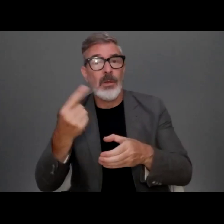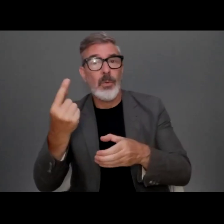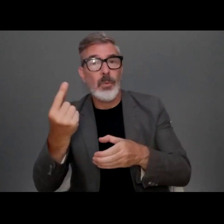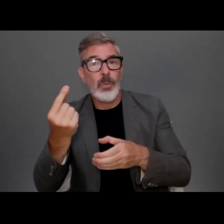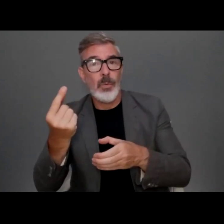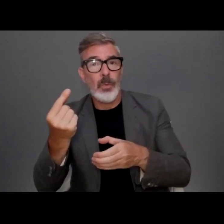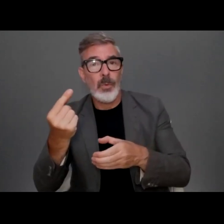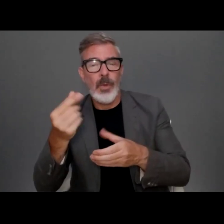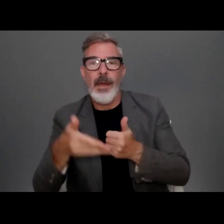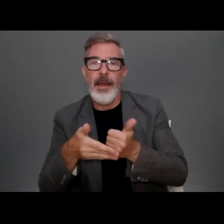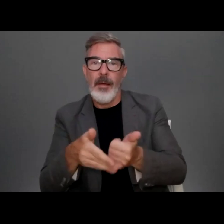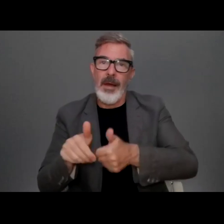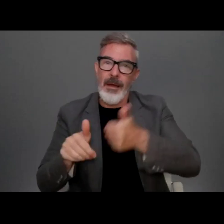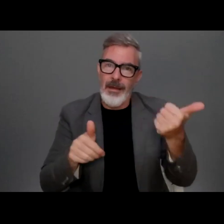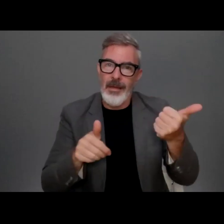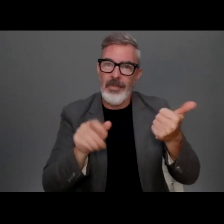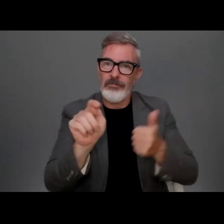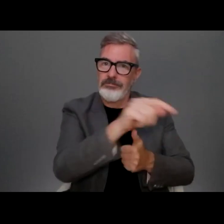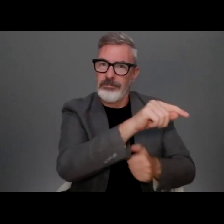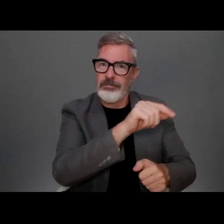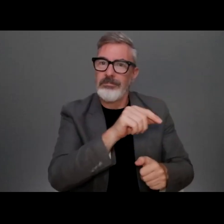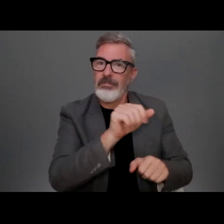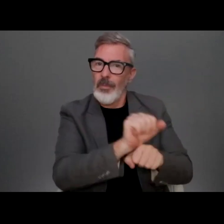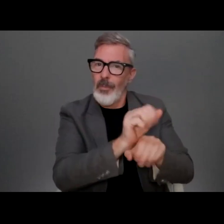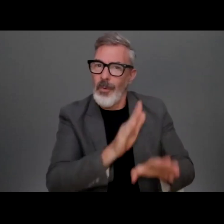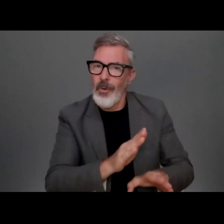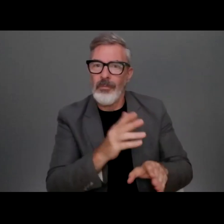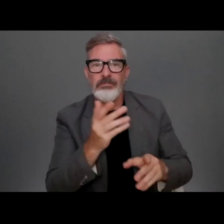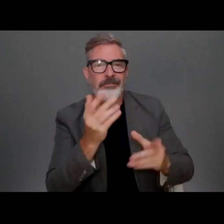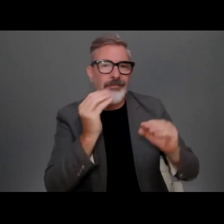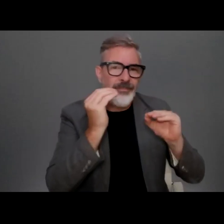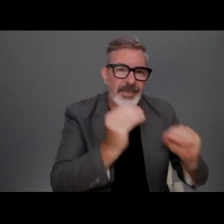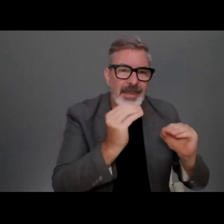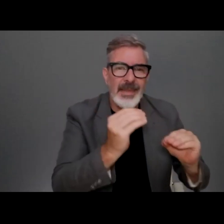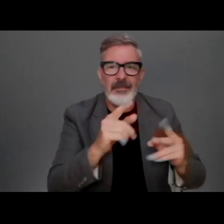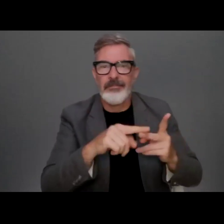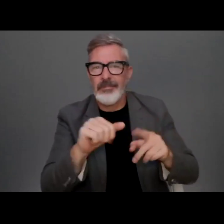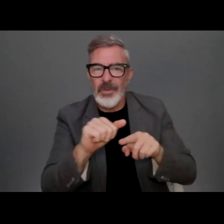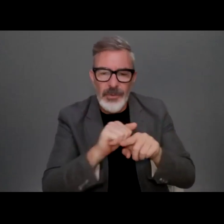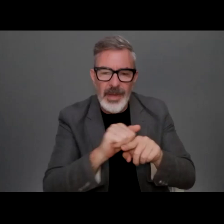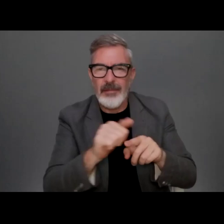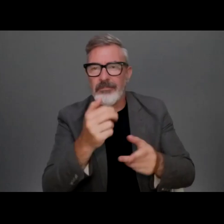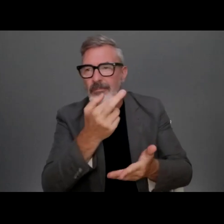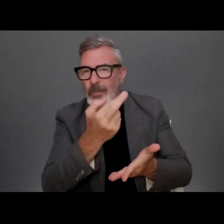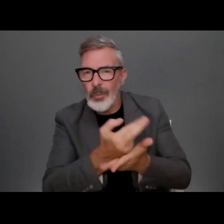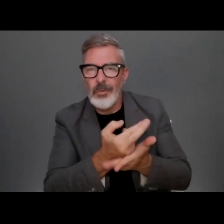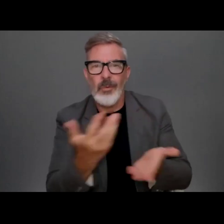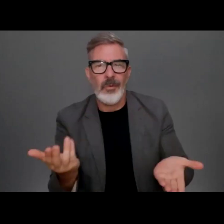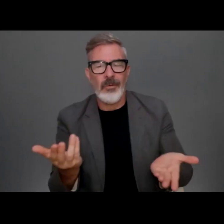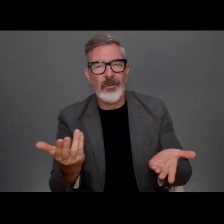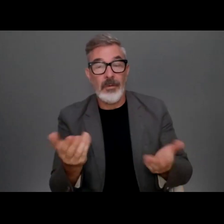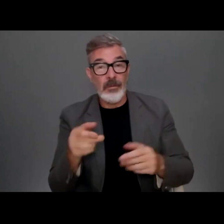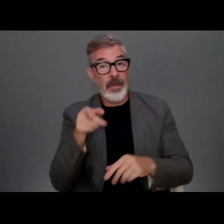resources into the workplace. They have a meeting, which is usually either quarterly or every 6